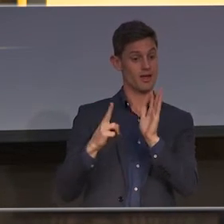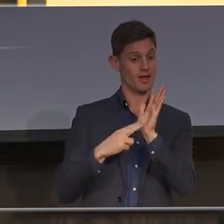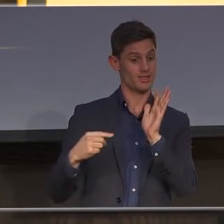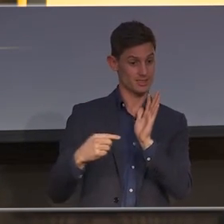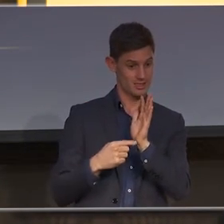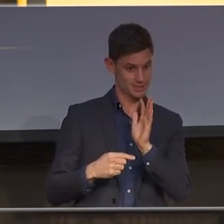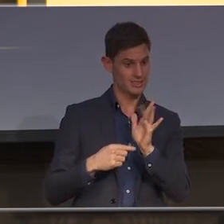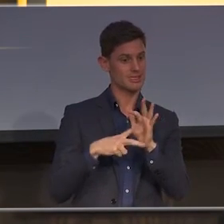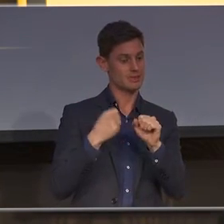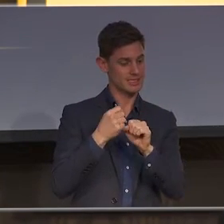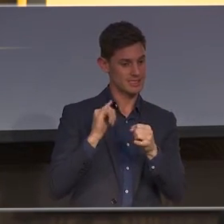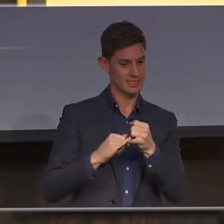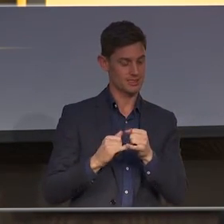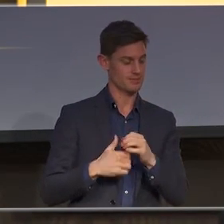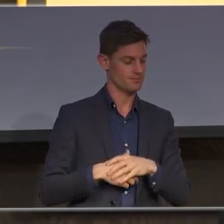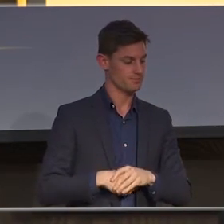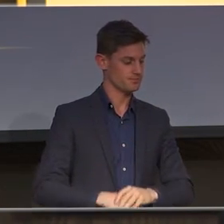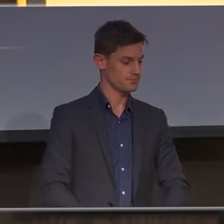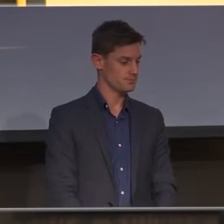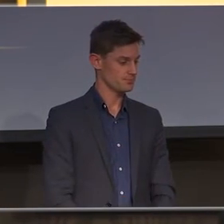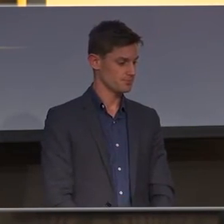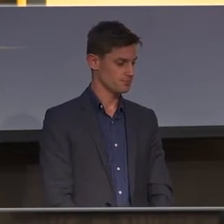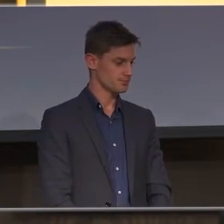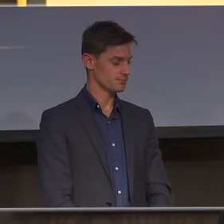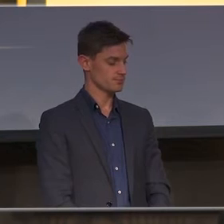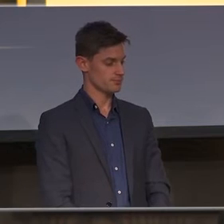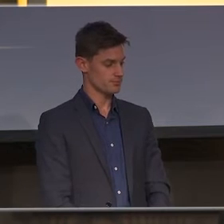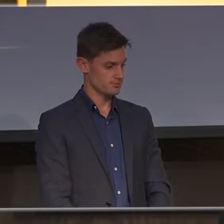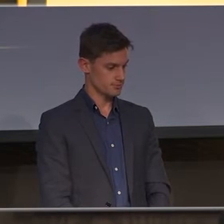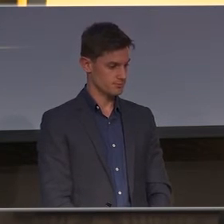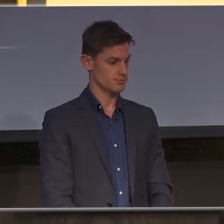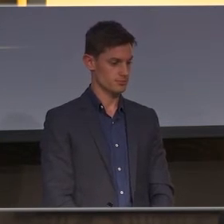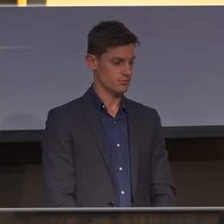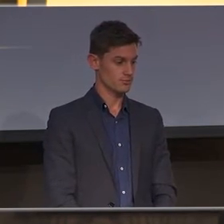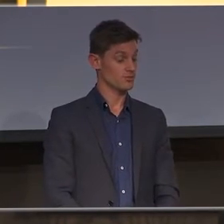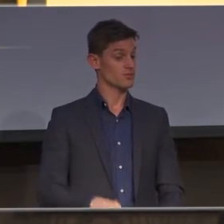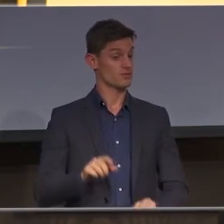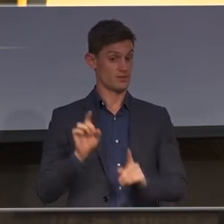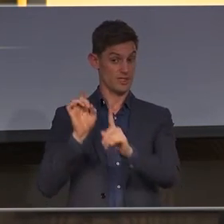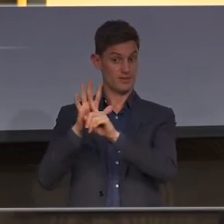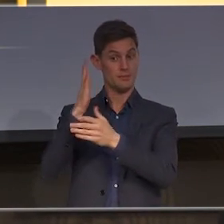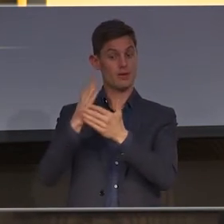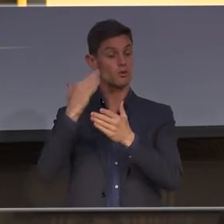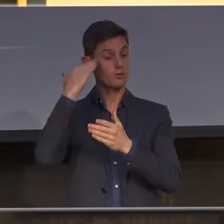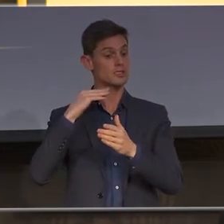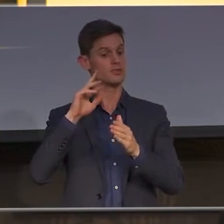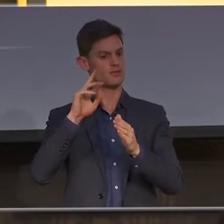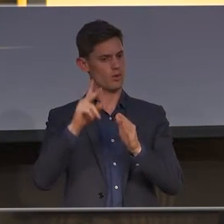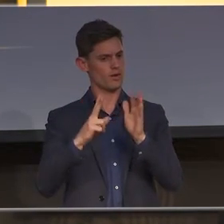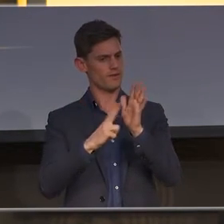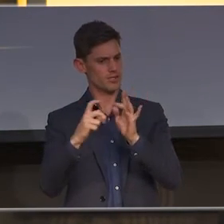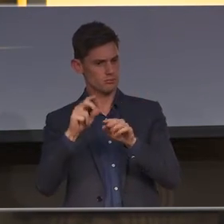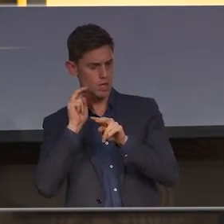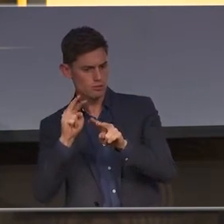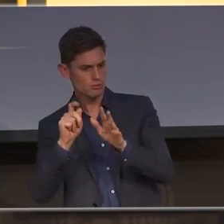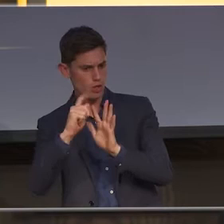met at the meeting for Women in WIC in Sydney the year previous. Aunt was part of the Women for WIC monitoring project to